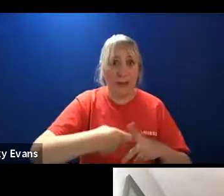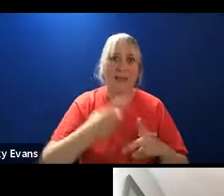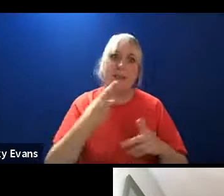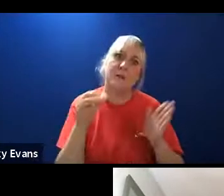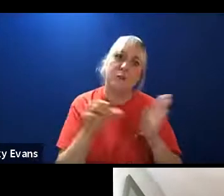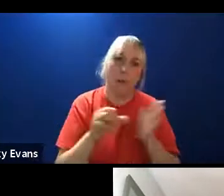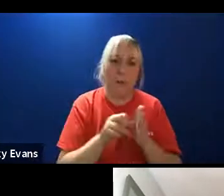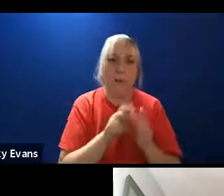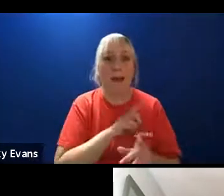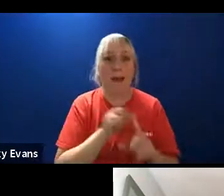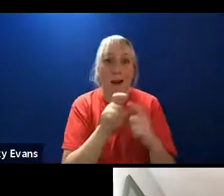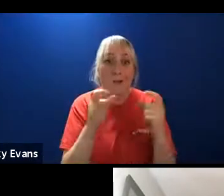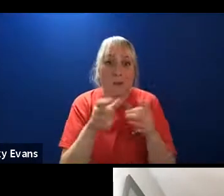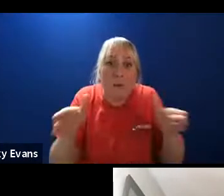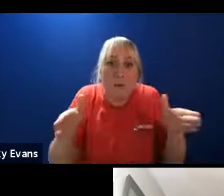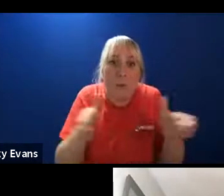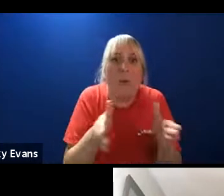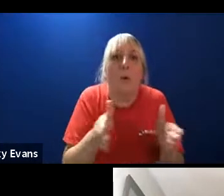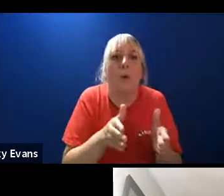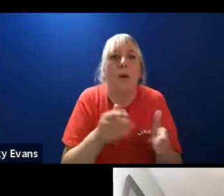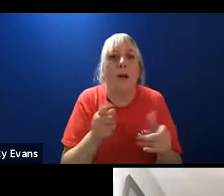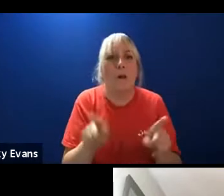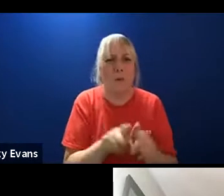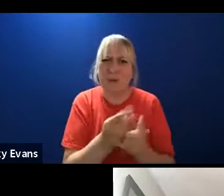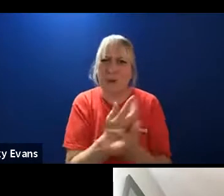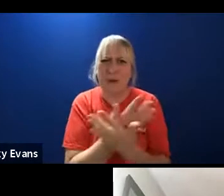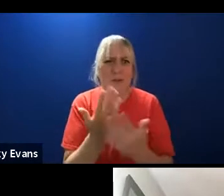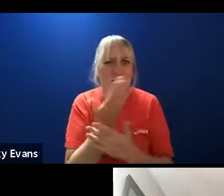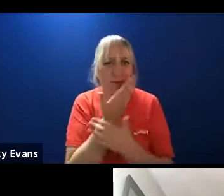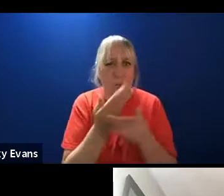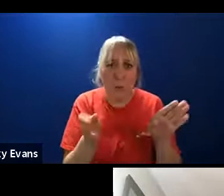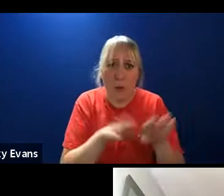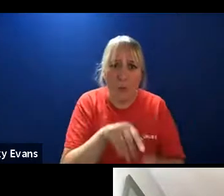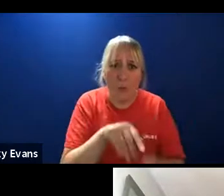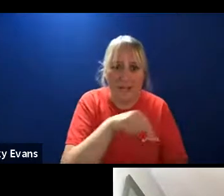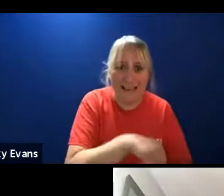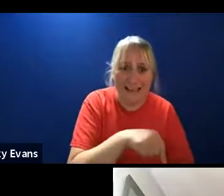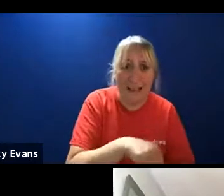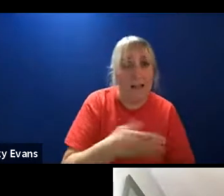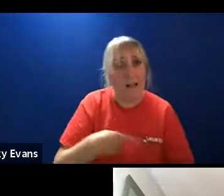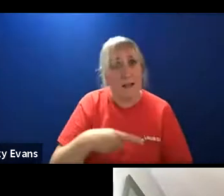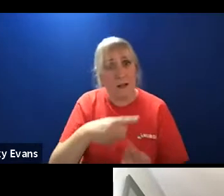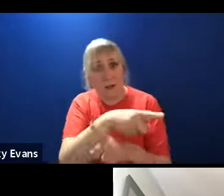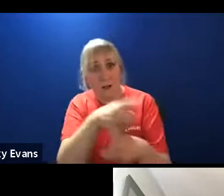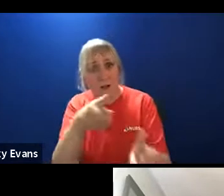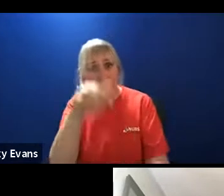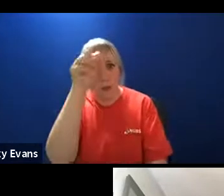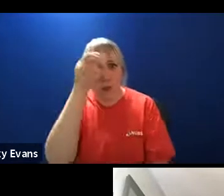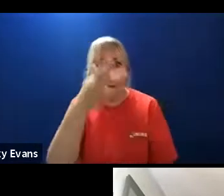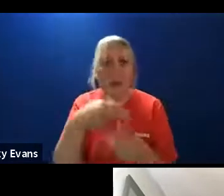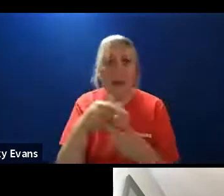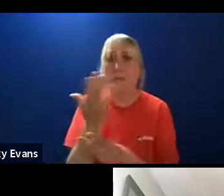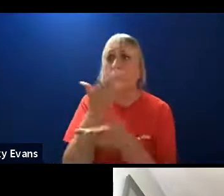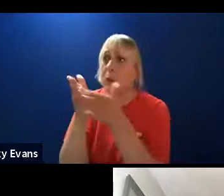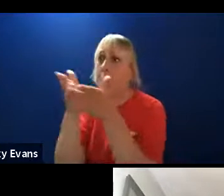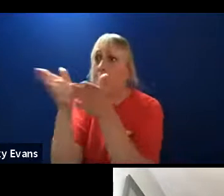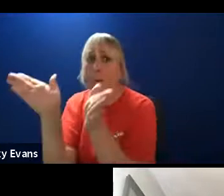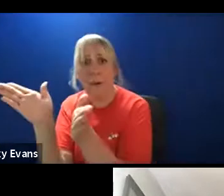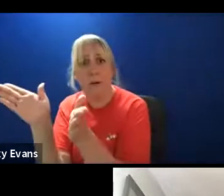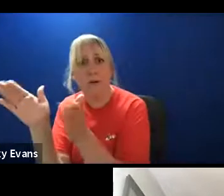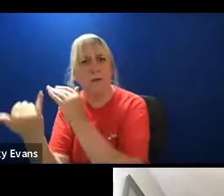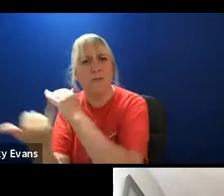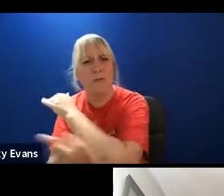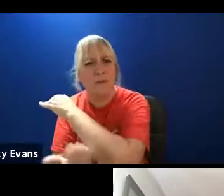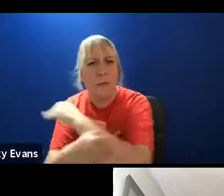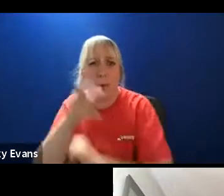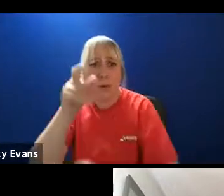school closures, are you aware of whether the schools remained open to the most vulnerable students, or what